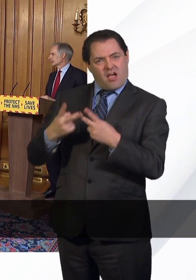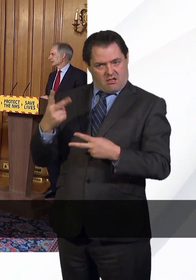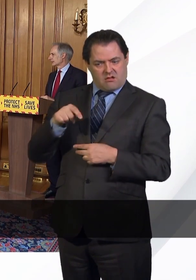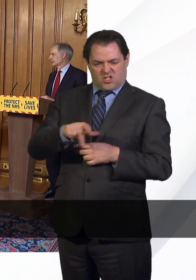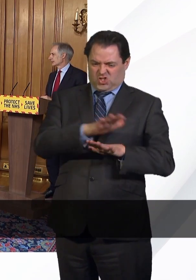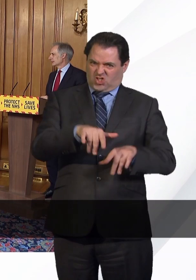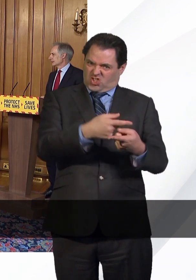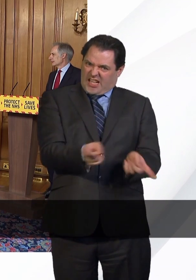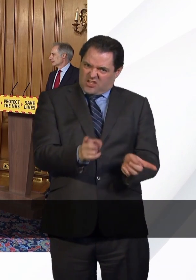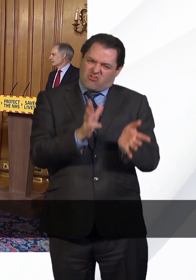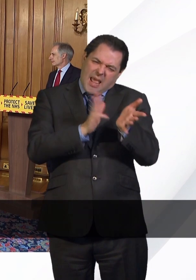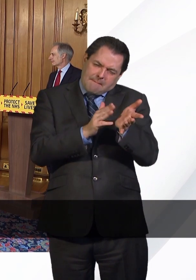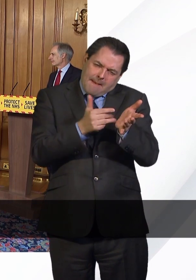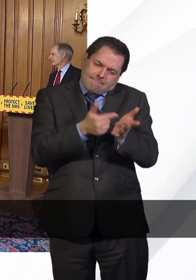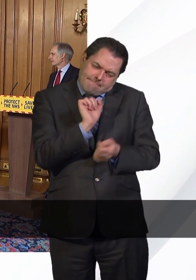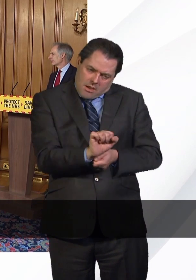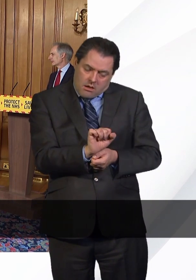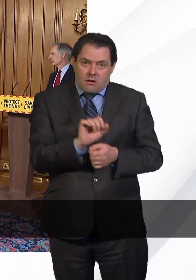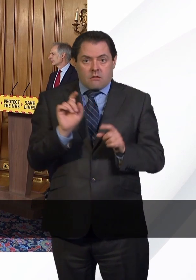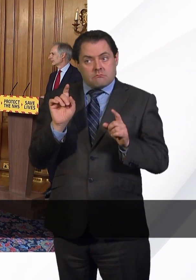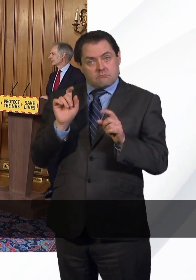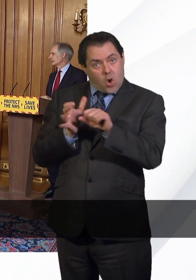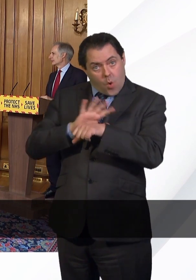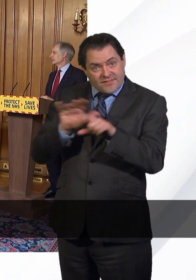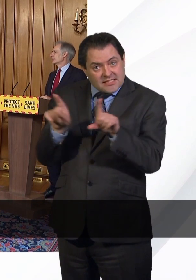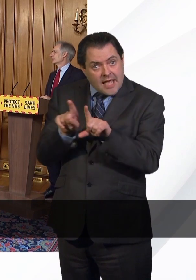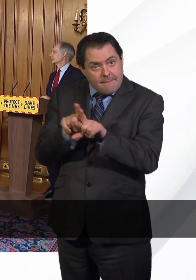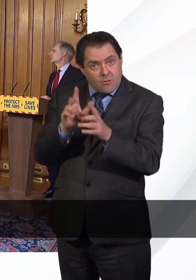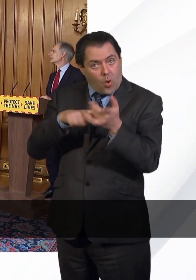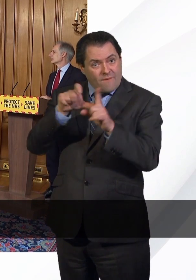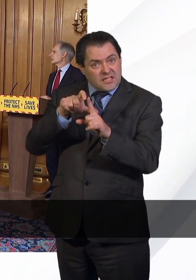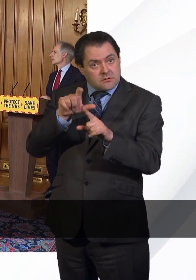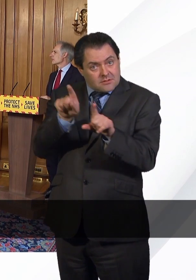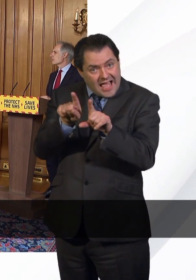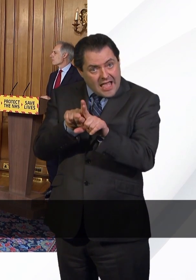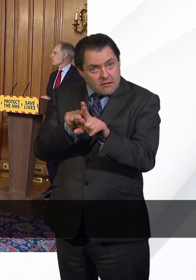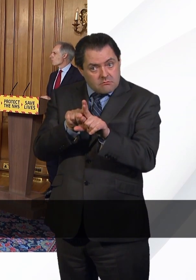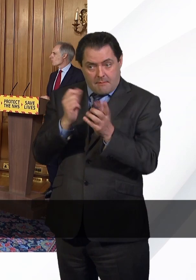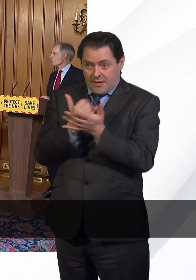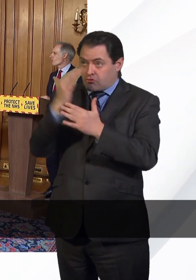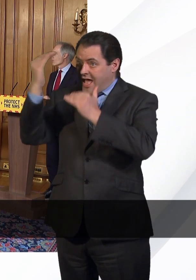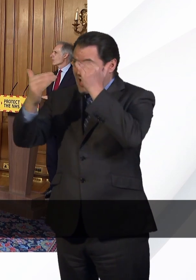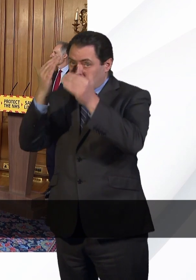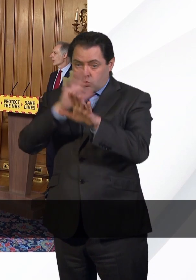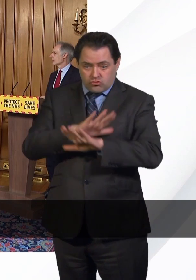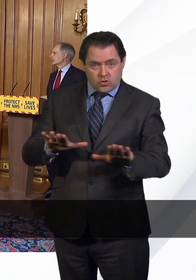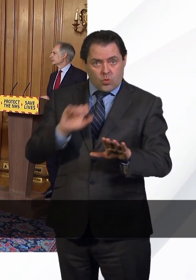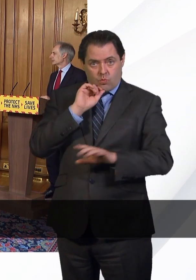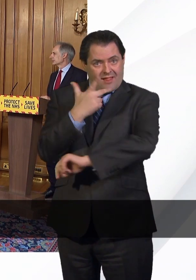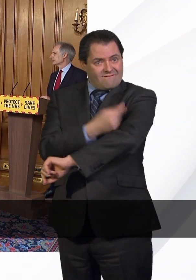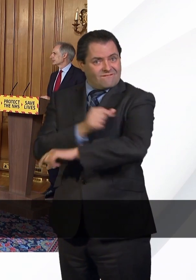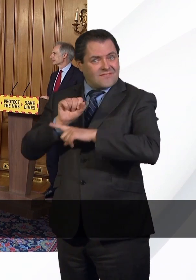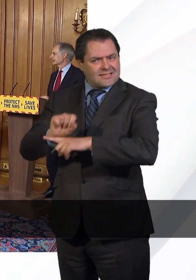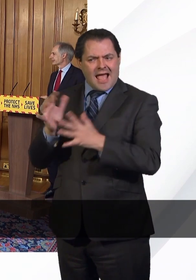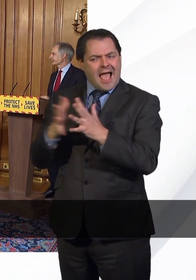well as to MMR and other vaccines? And what are the measures you're looking at to ensure as many adults and children take up the new vaccine when it's available?